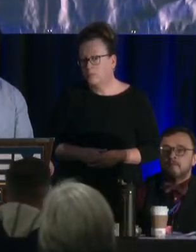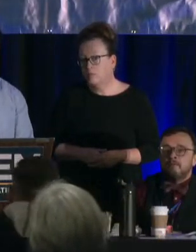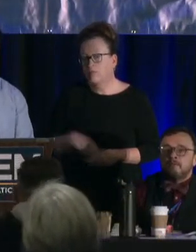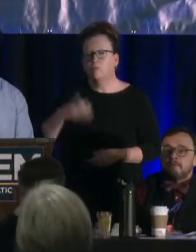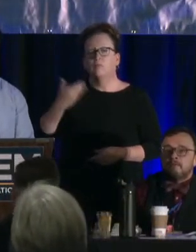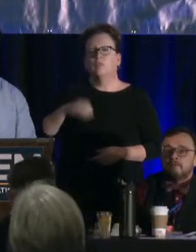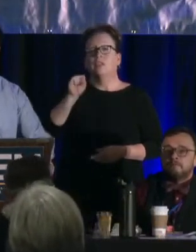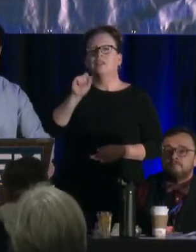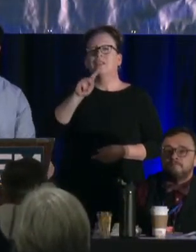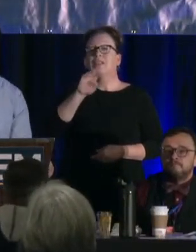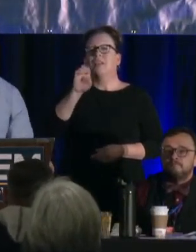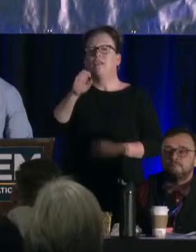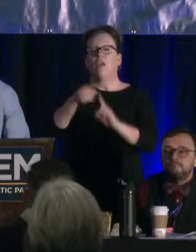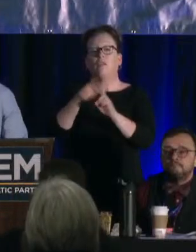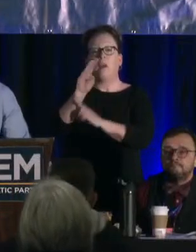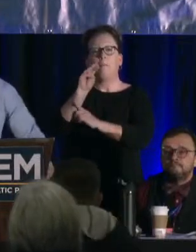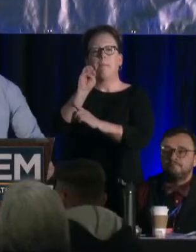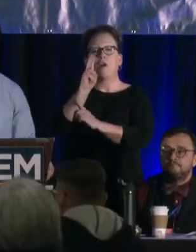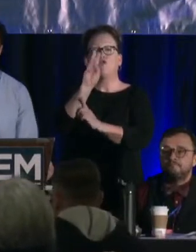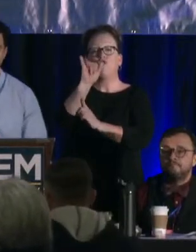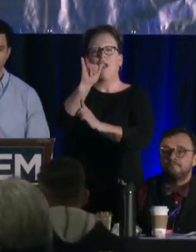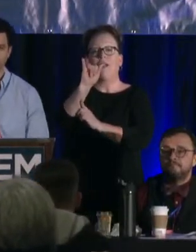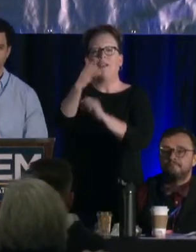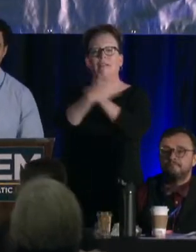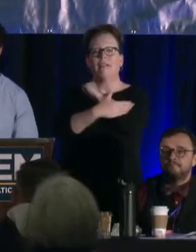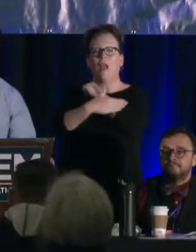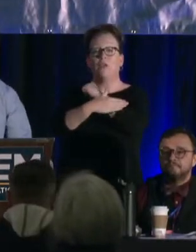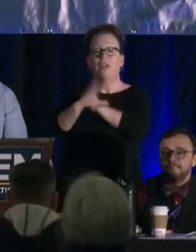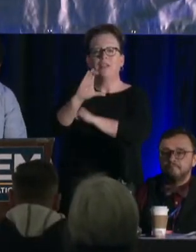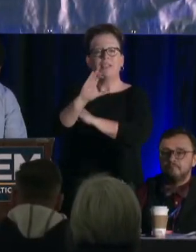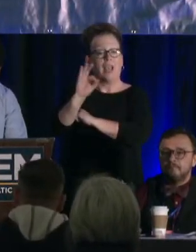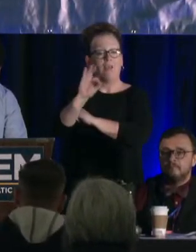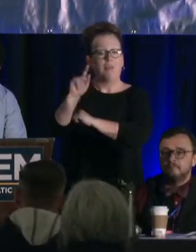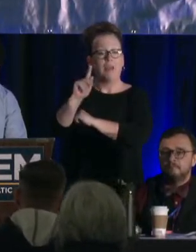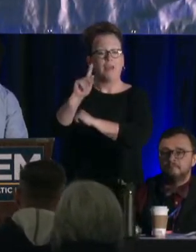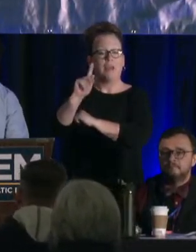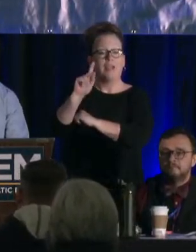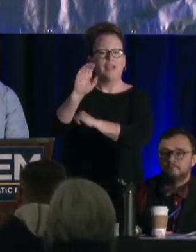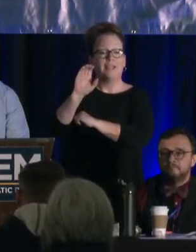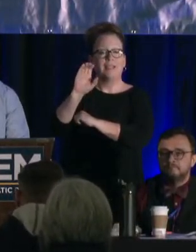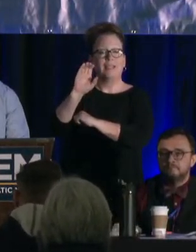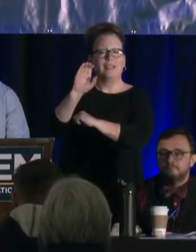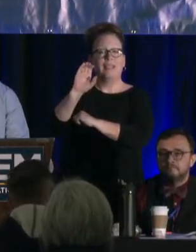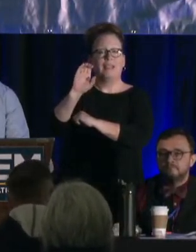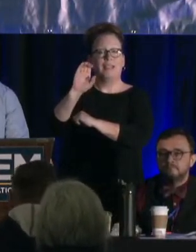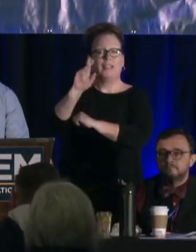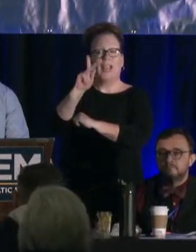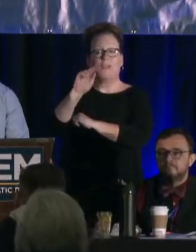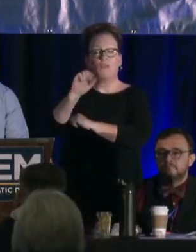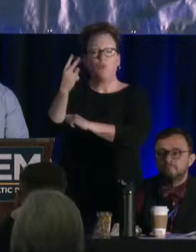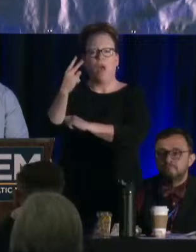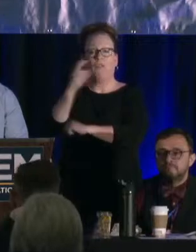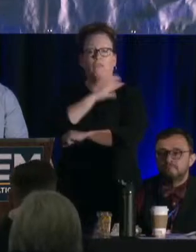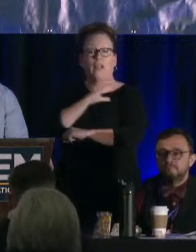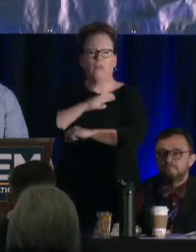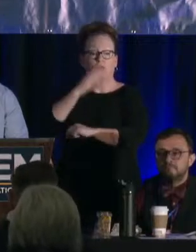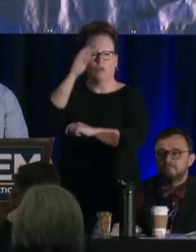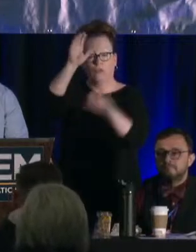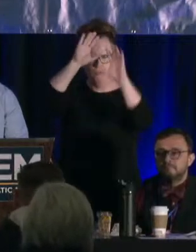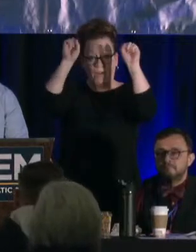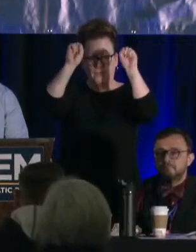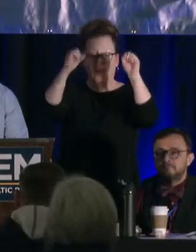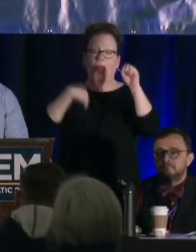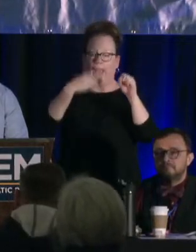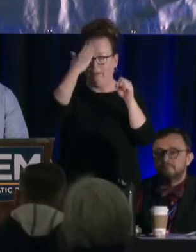Steve McDougall, come from Monterey County. I'm CFT's ECTK 12 Division Council President. I wear many hats with